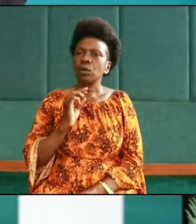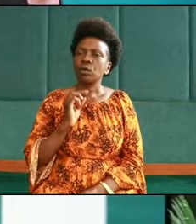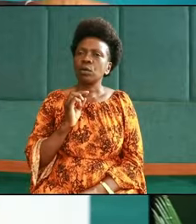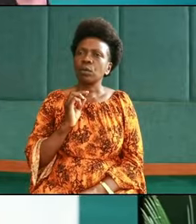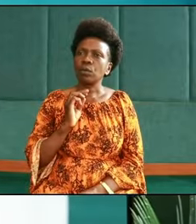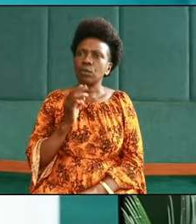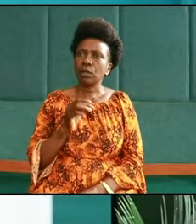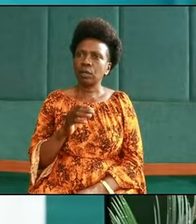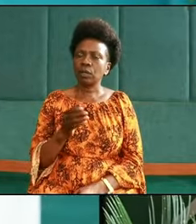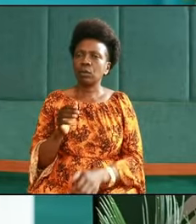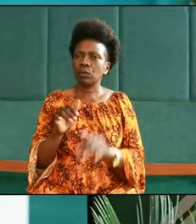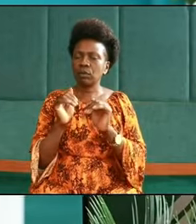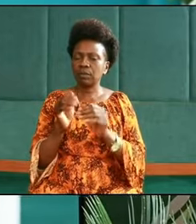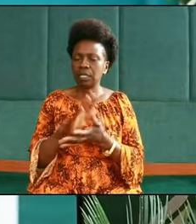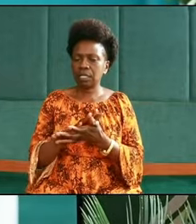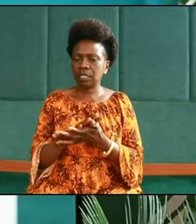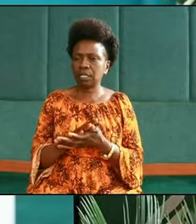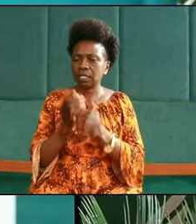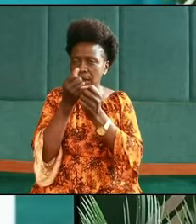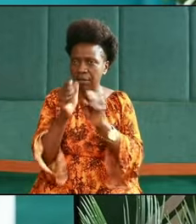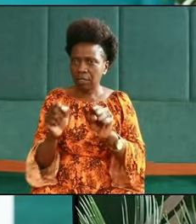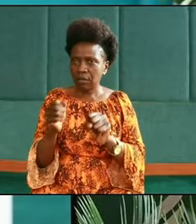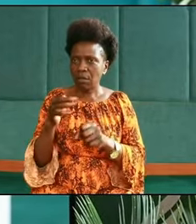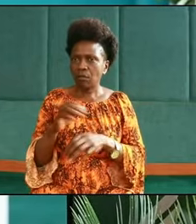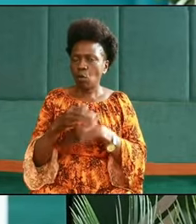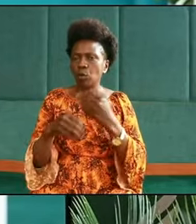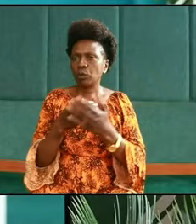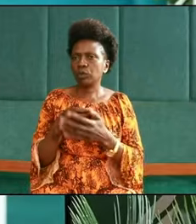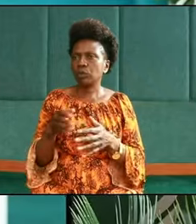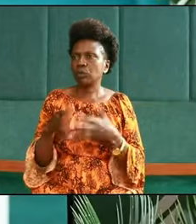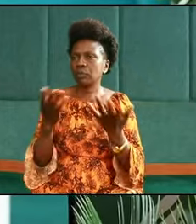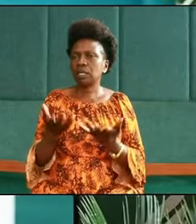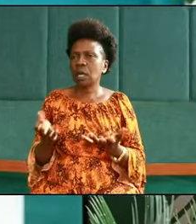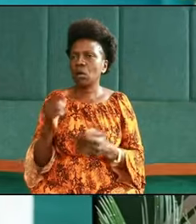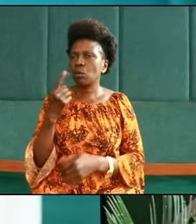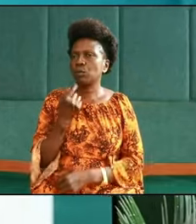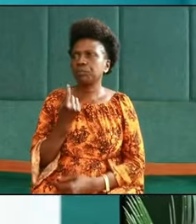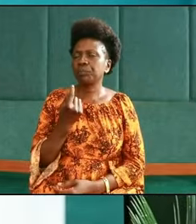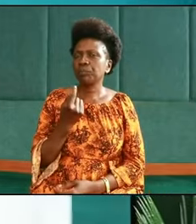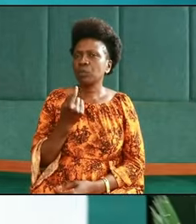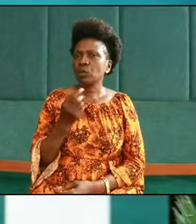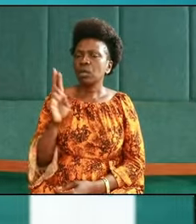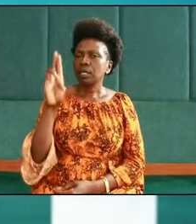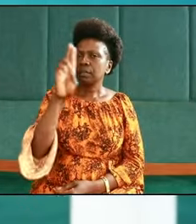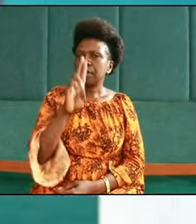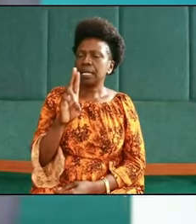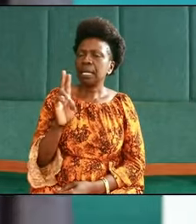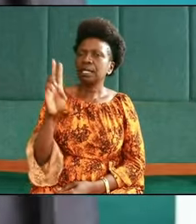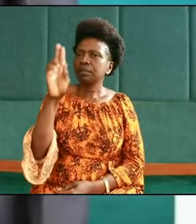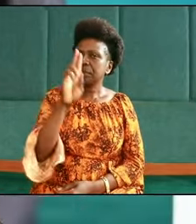for the salvation of all, regardless of where they are. We will spend and